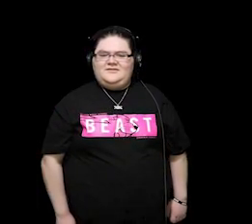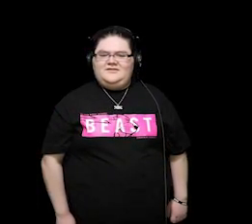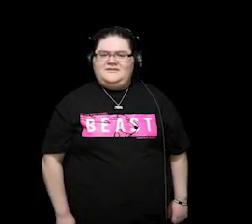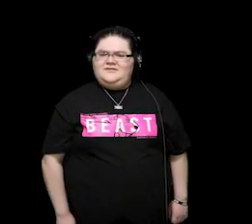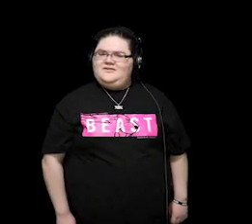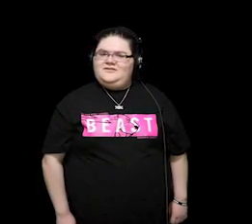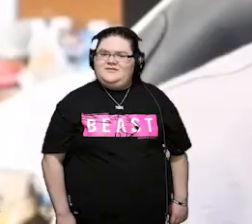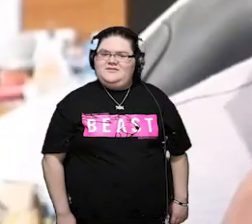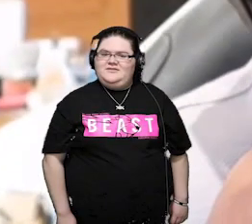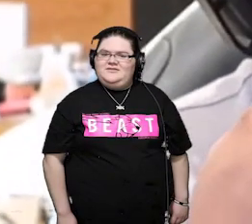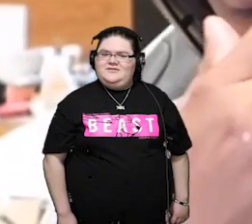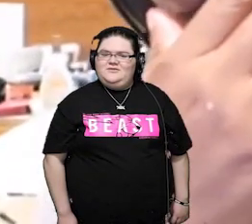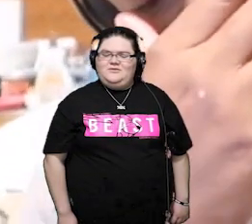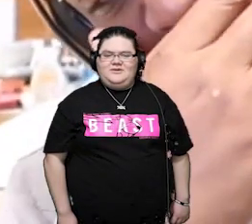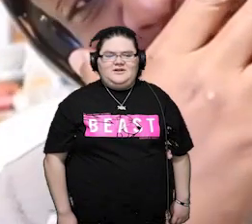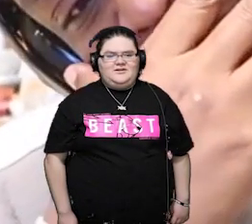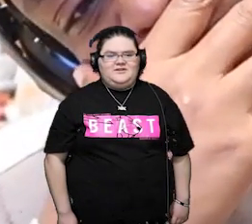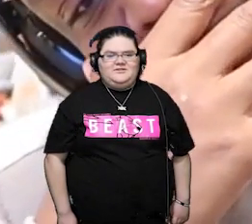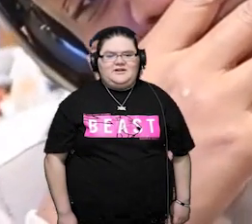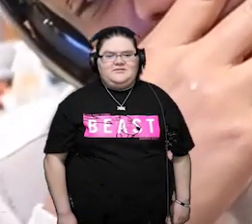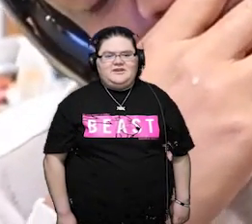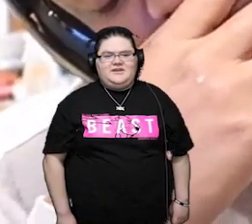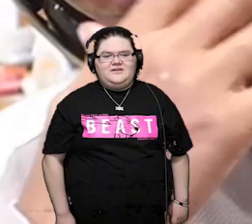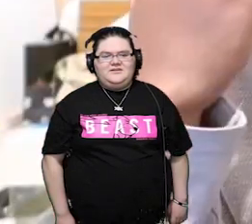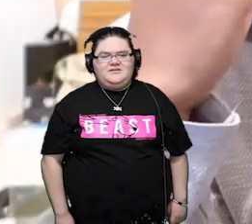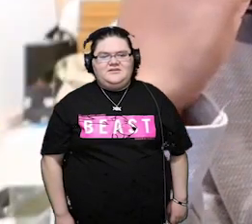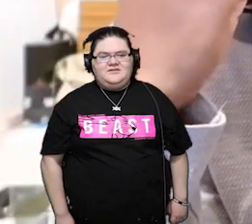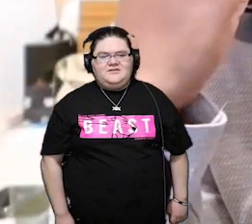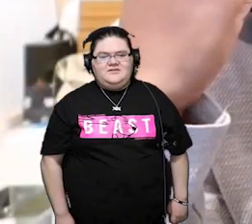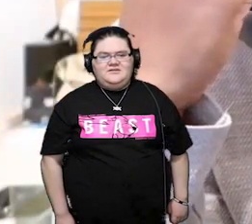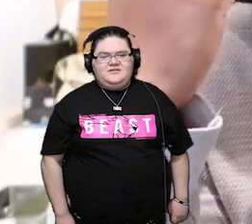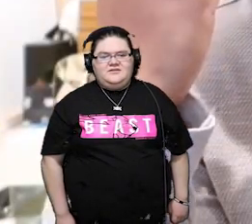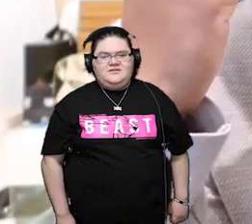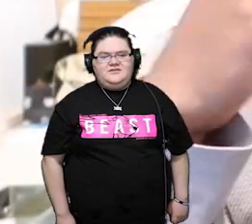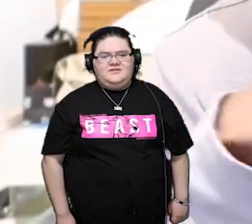What? Oh my god. What? I don't get it.